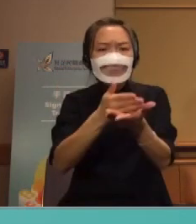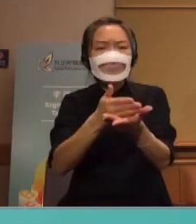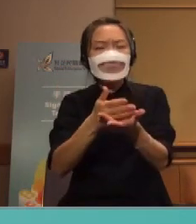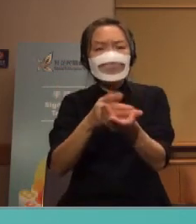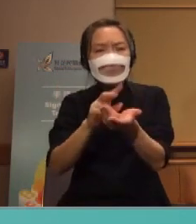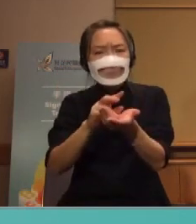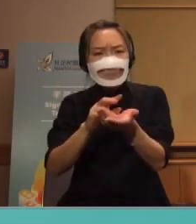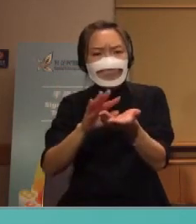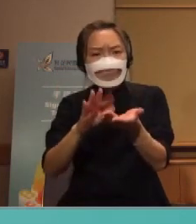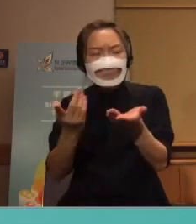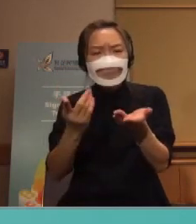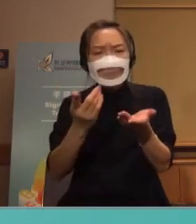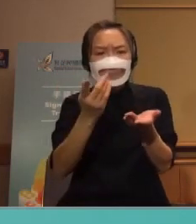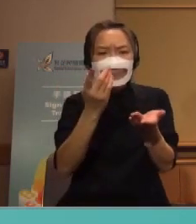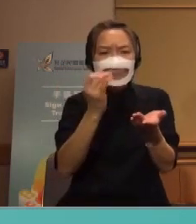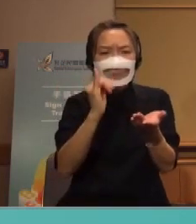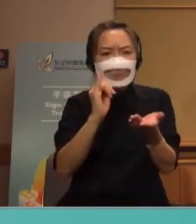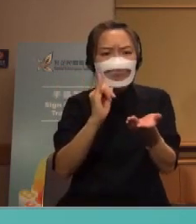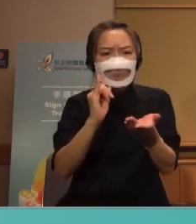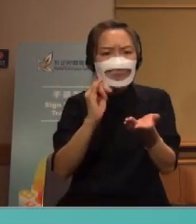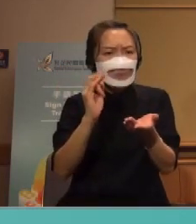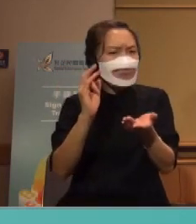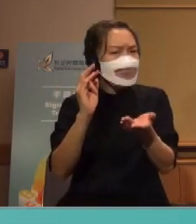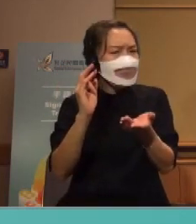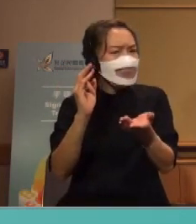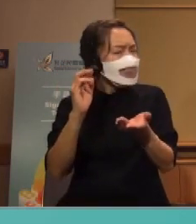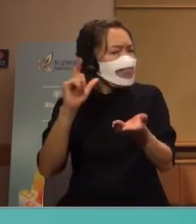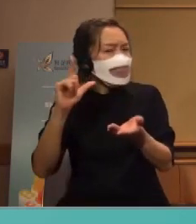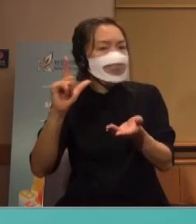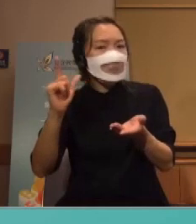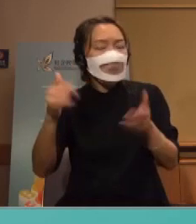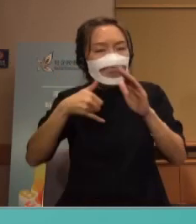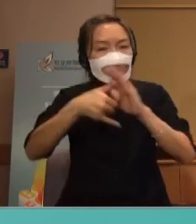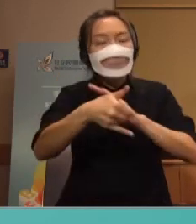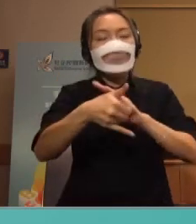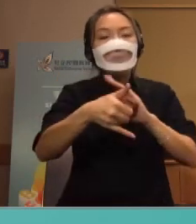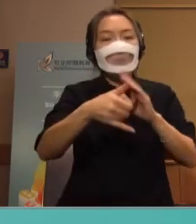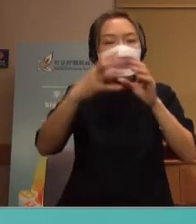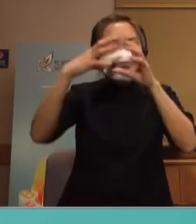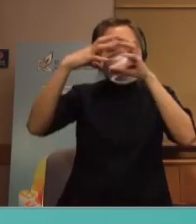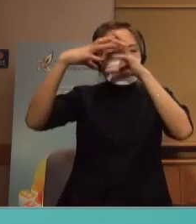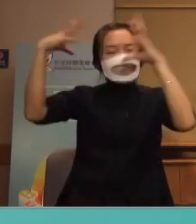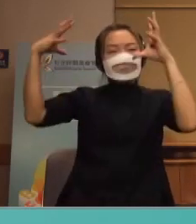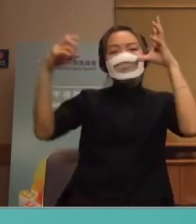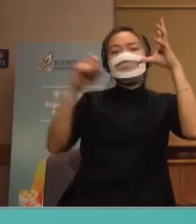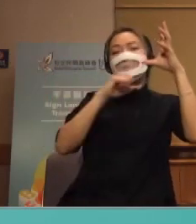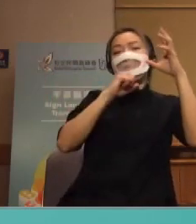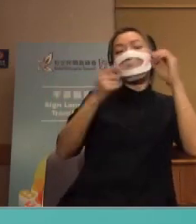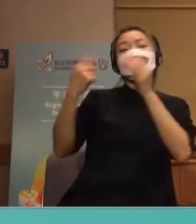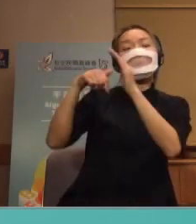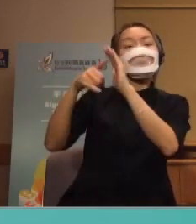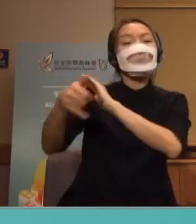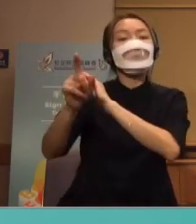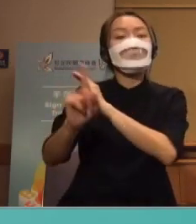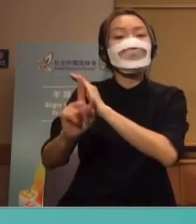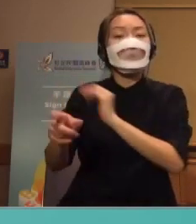you can play with it, just like on Decentraland. But an NFT on top of that, if it's like a collectible system or a membership system, it's